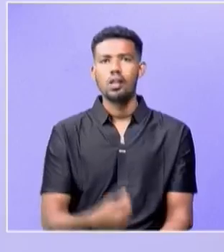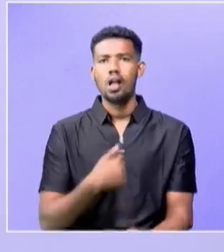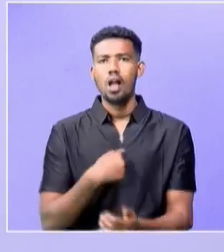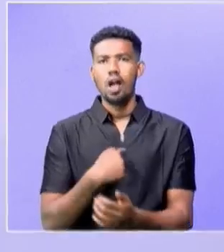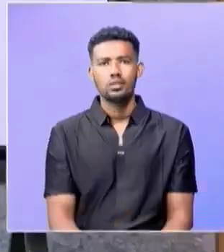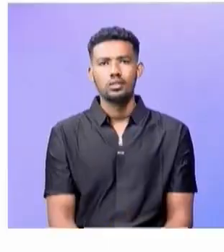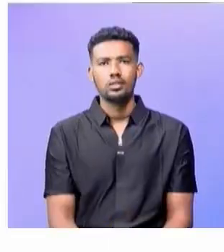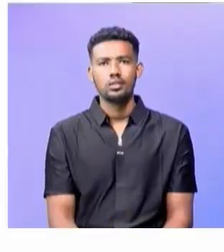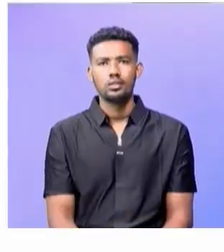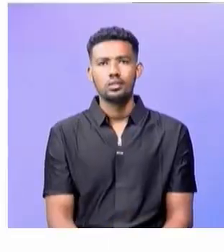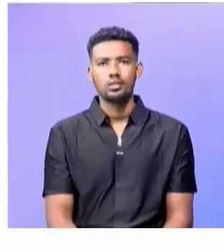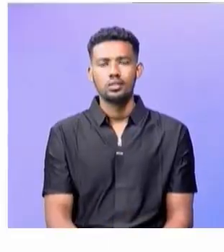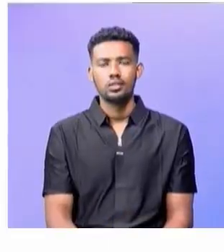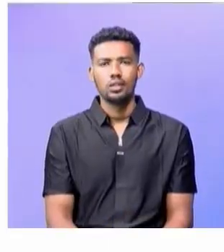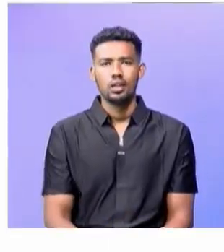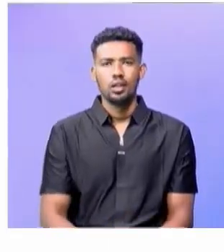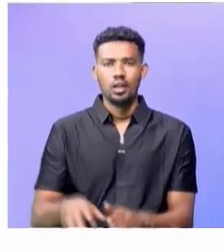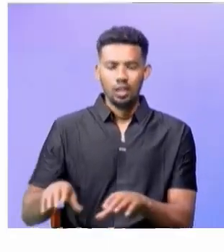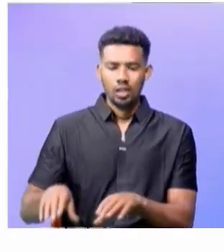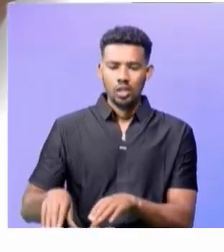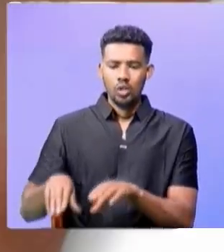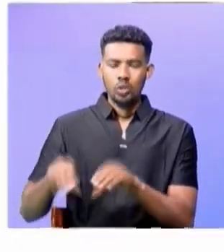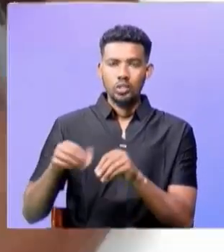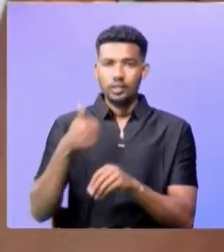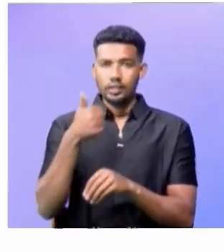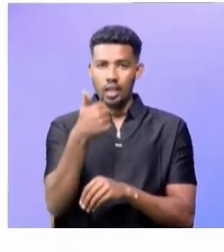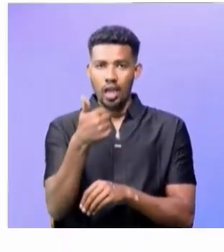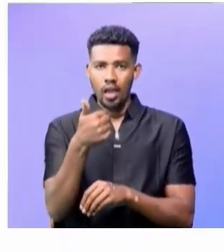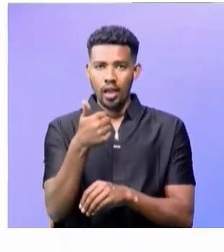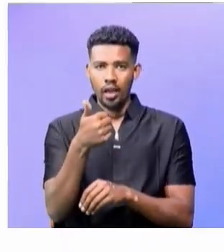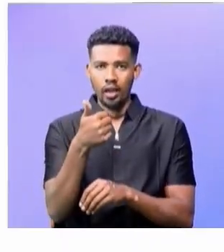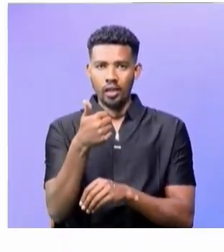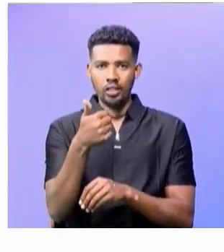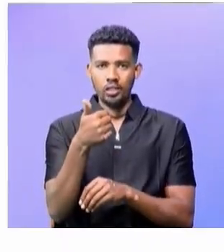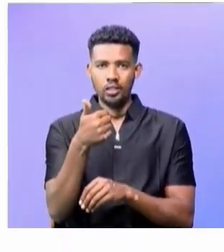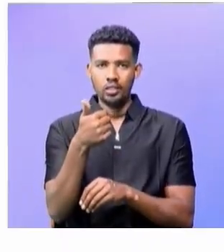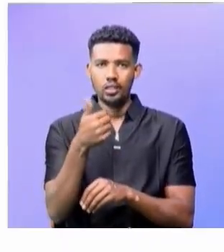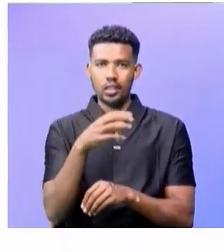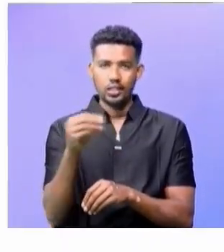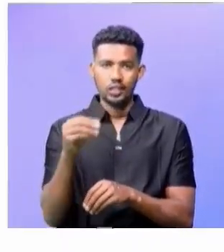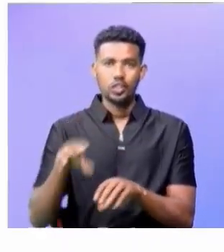apple too. Student A, and here is B.